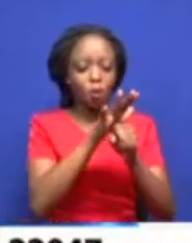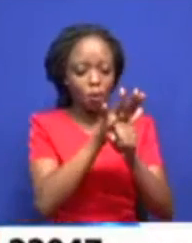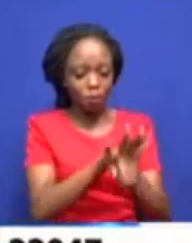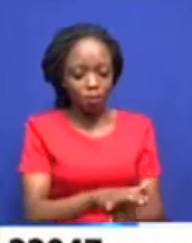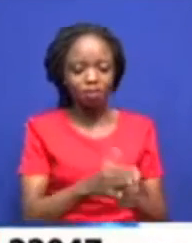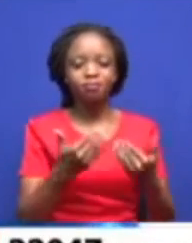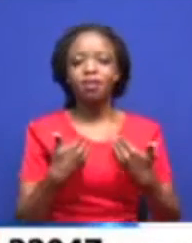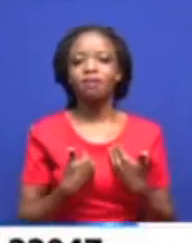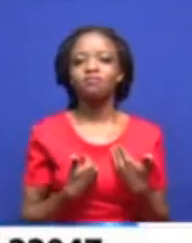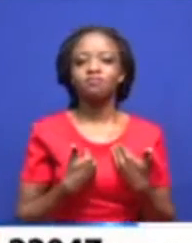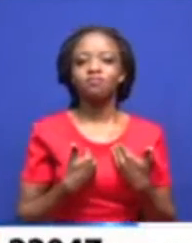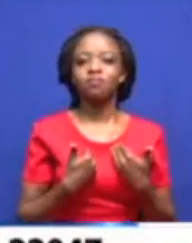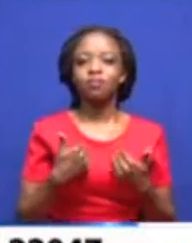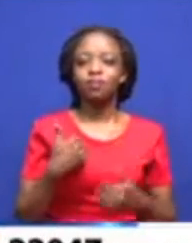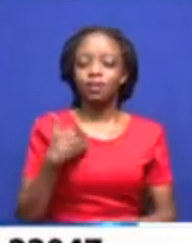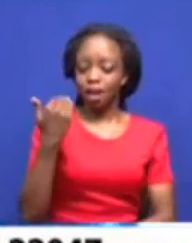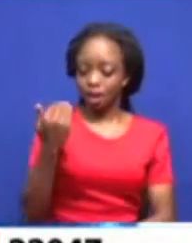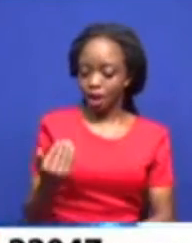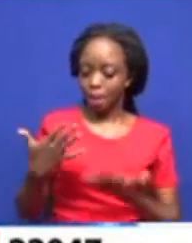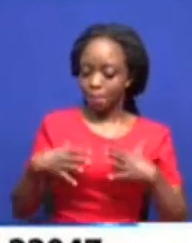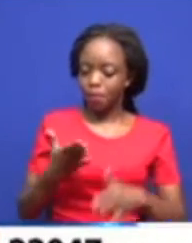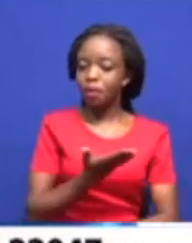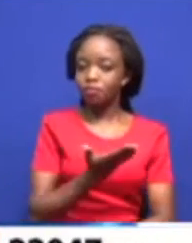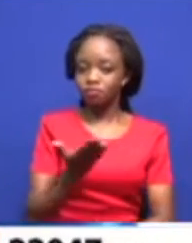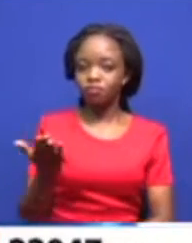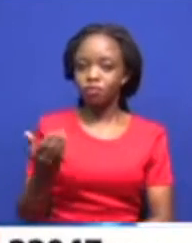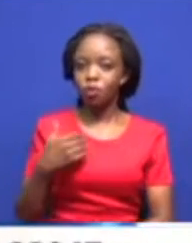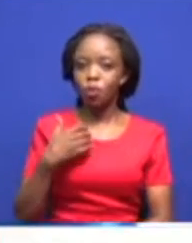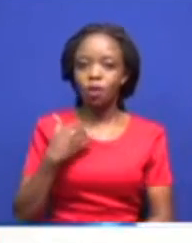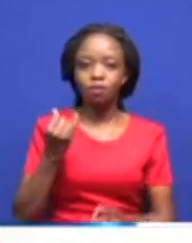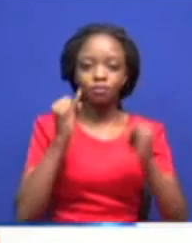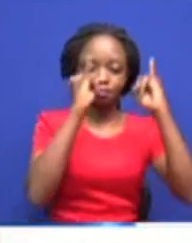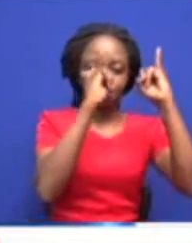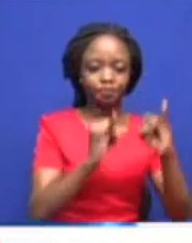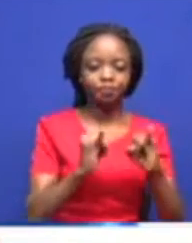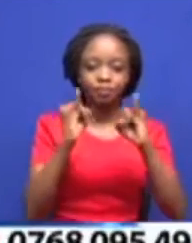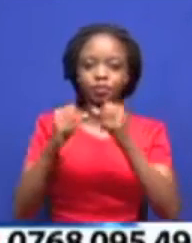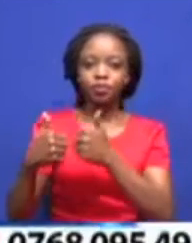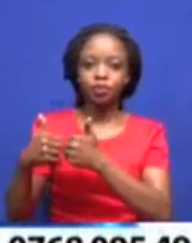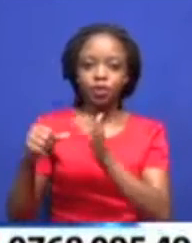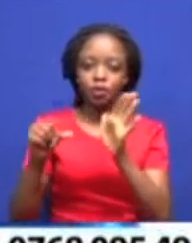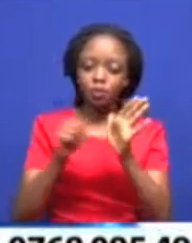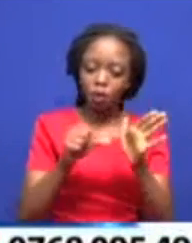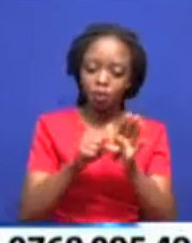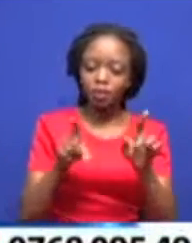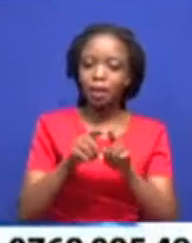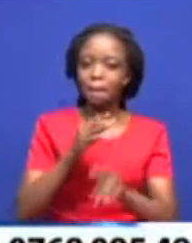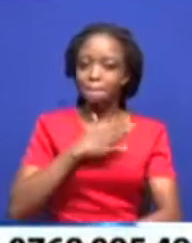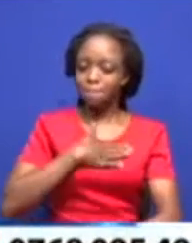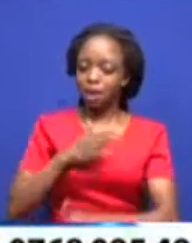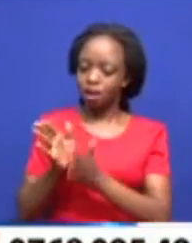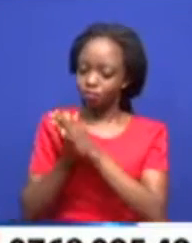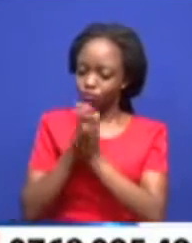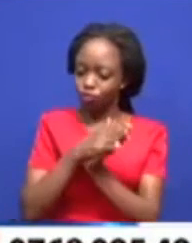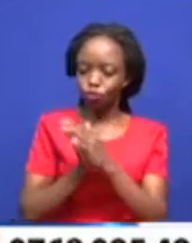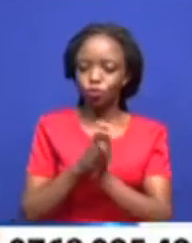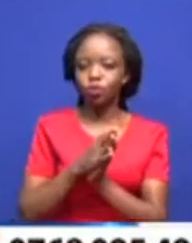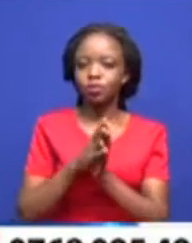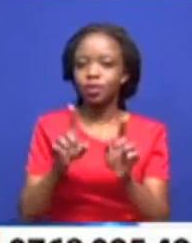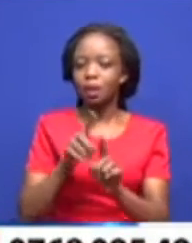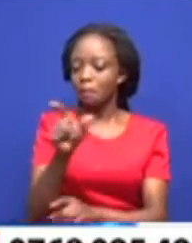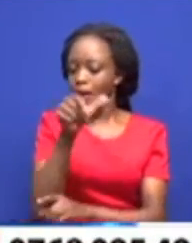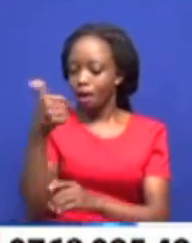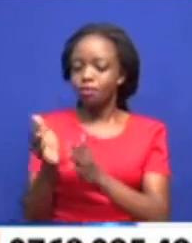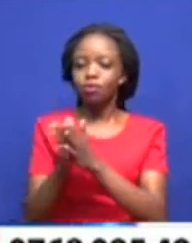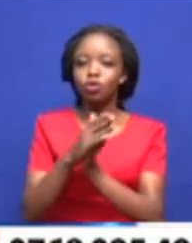harassed. A lot of young people now have identity crisis. Like, just my story is just like any other story